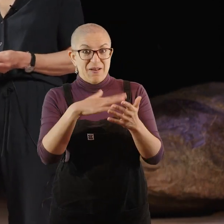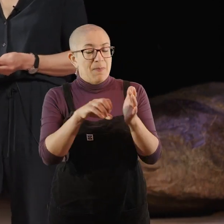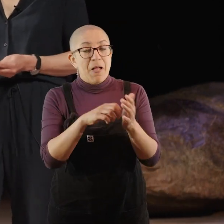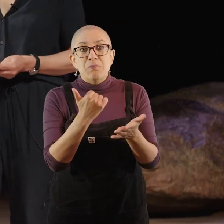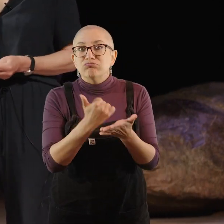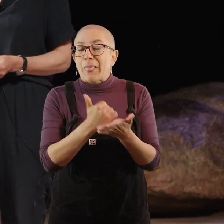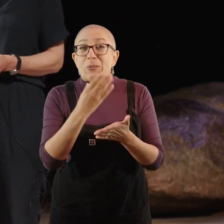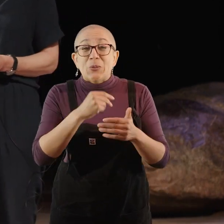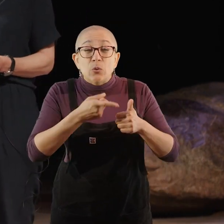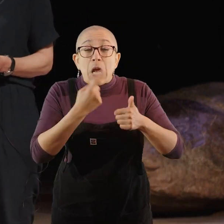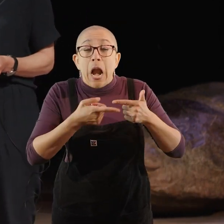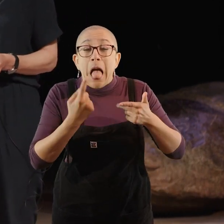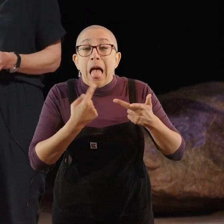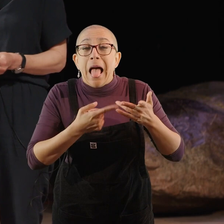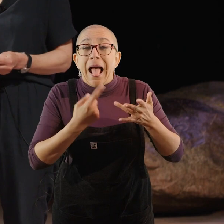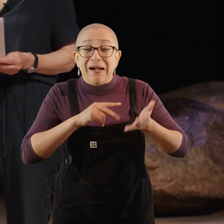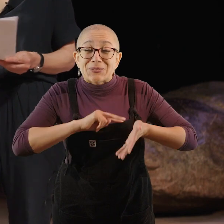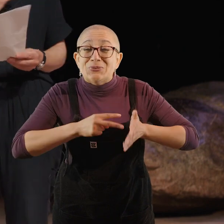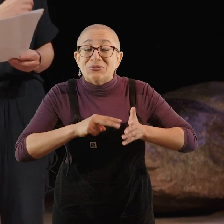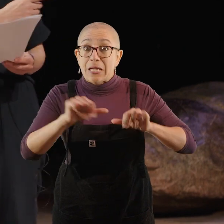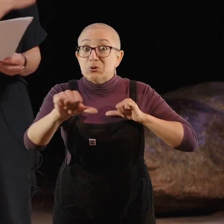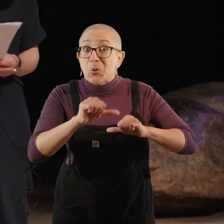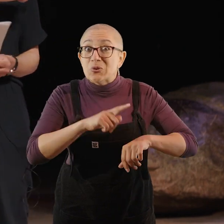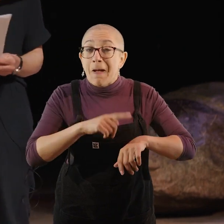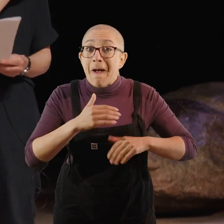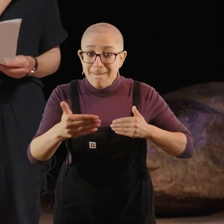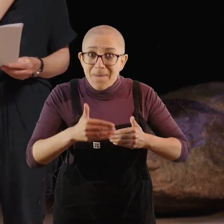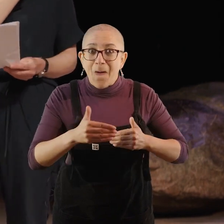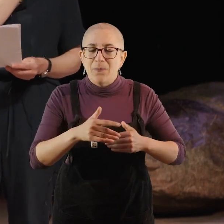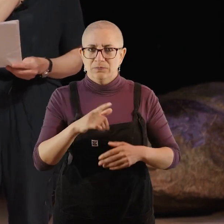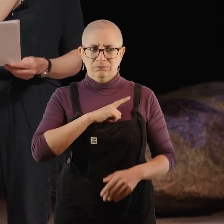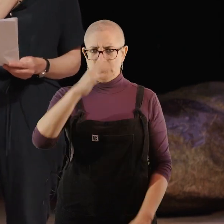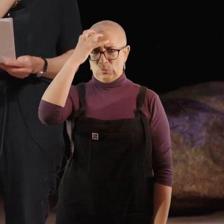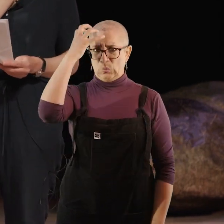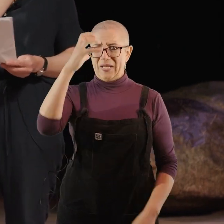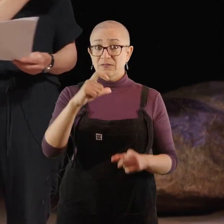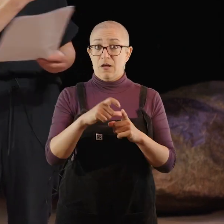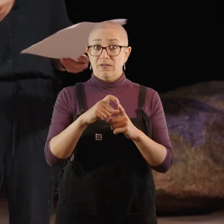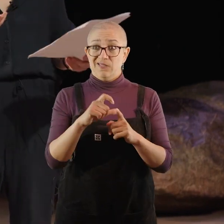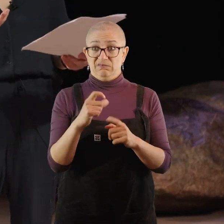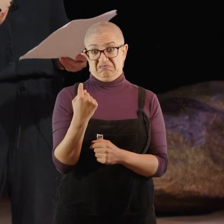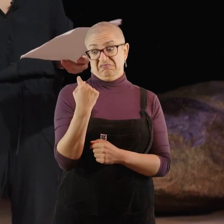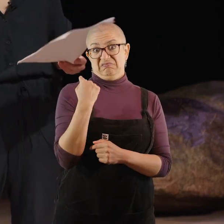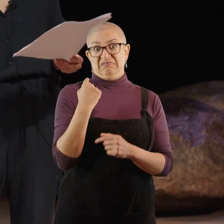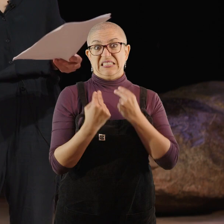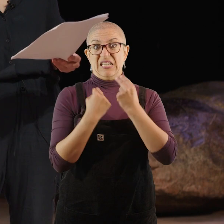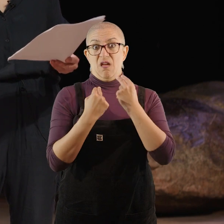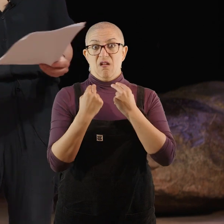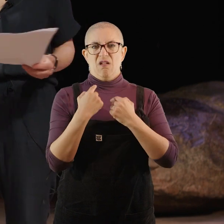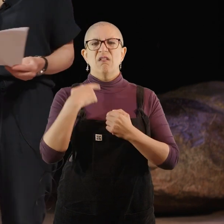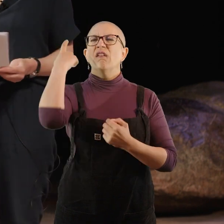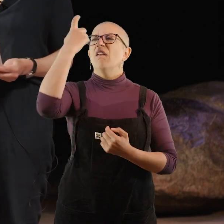different tactics, and in quite a short amount of time, because Queen Duncan is at dinner wondering where the hosts